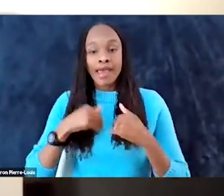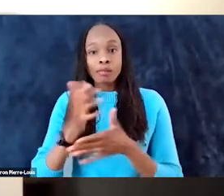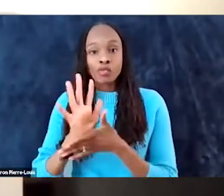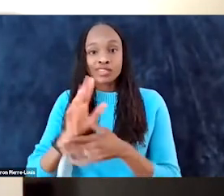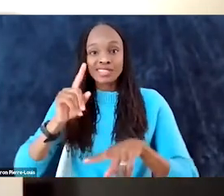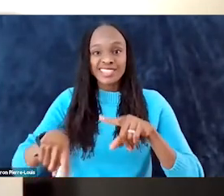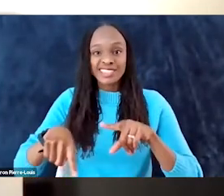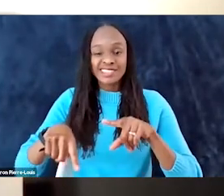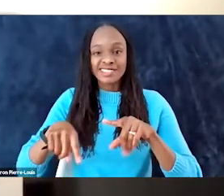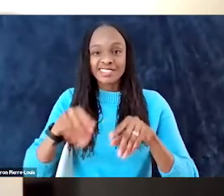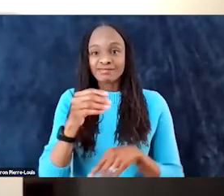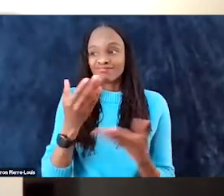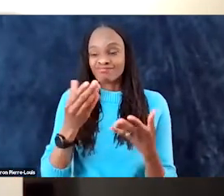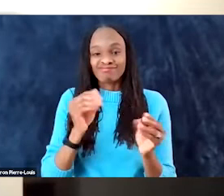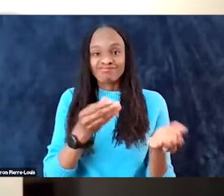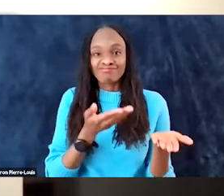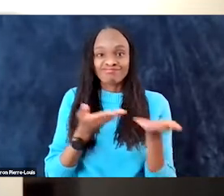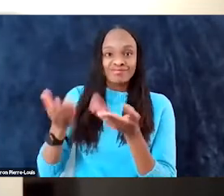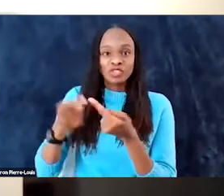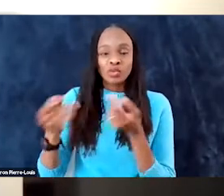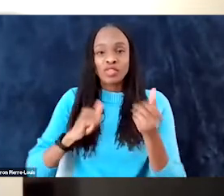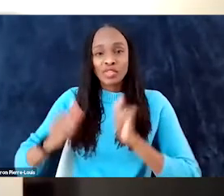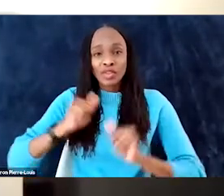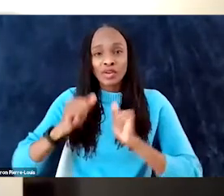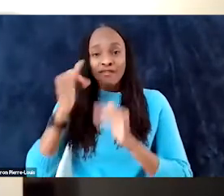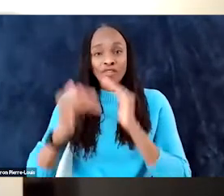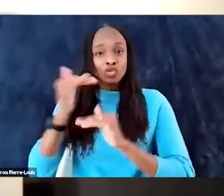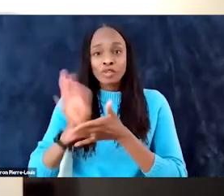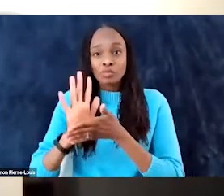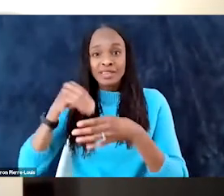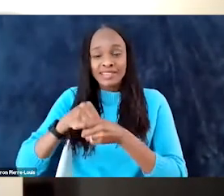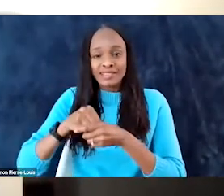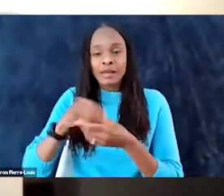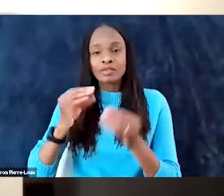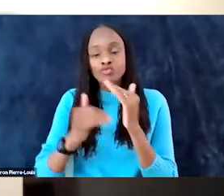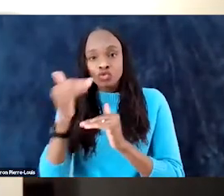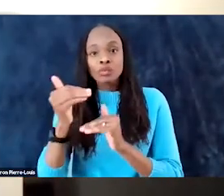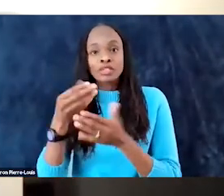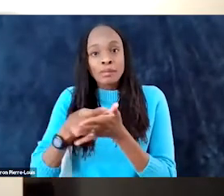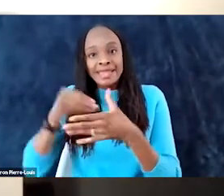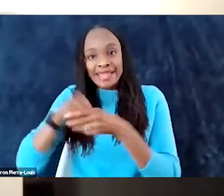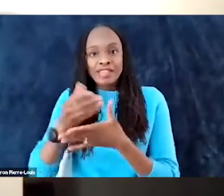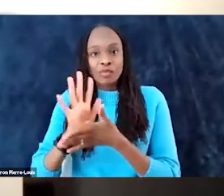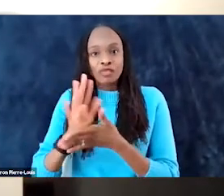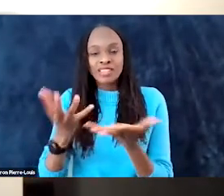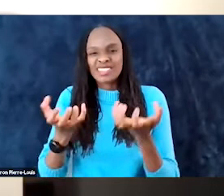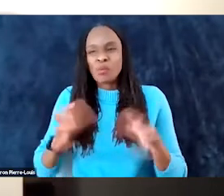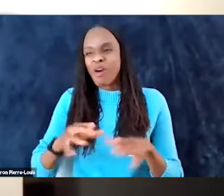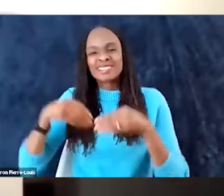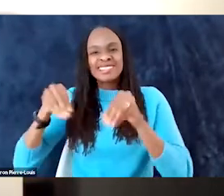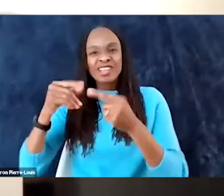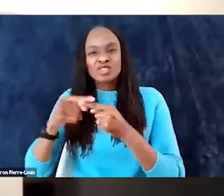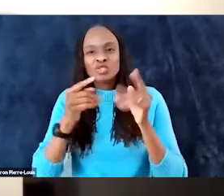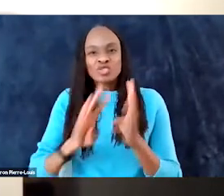in the theater, and they were too much money wrapped up in the movie, and they didn't want to sell them to streaming services